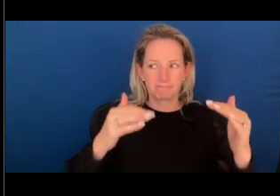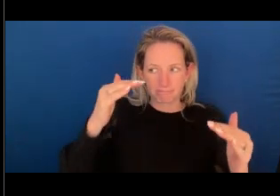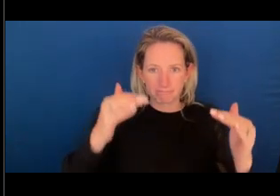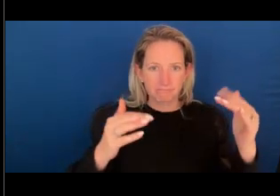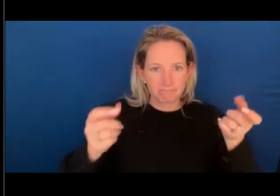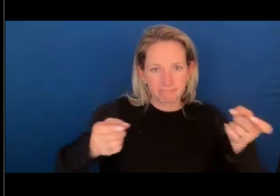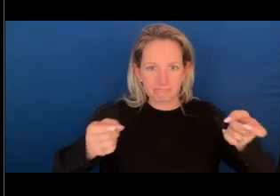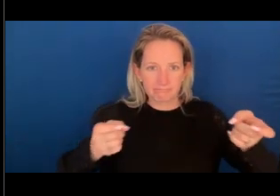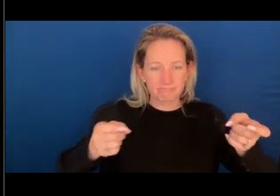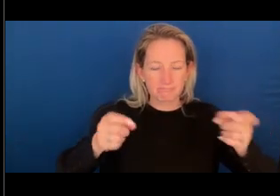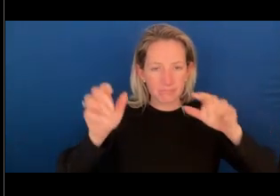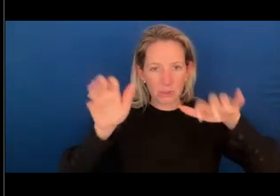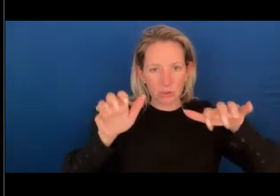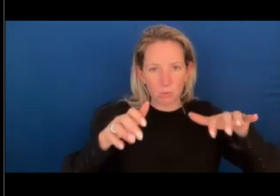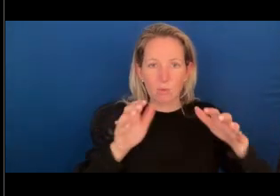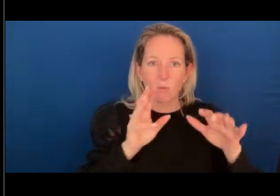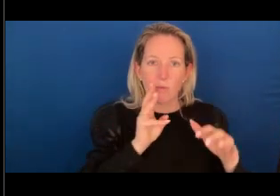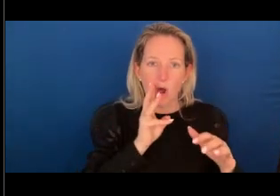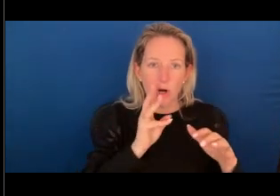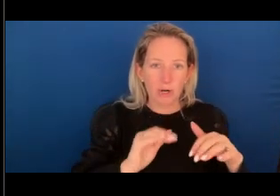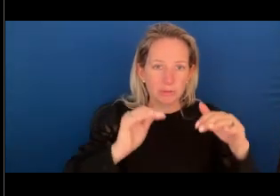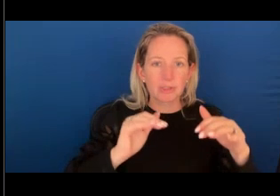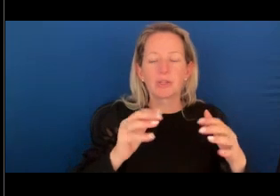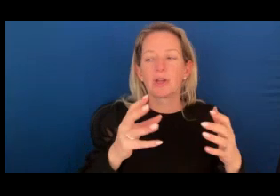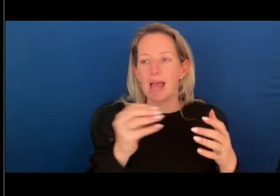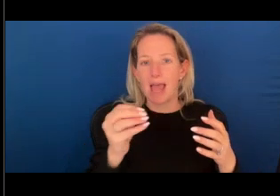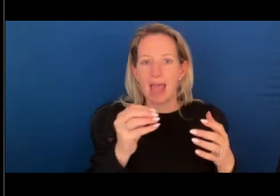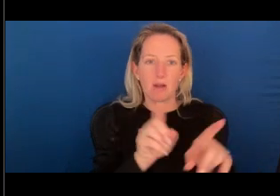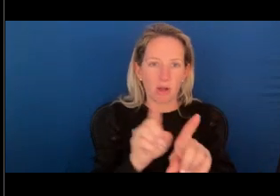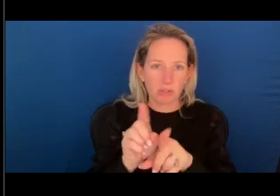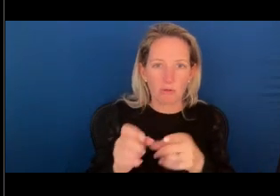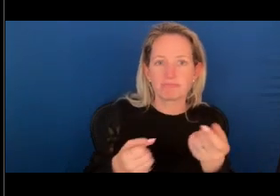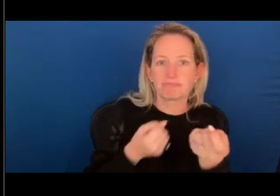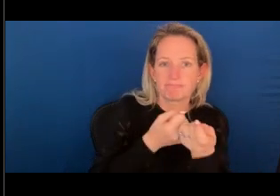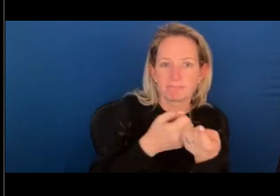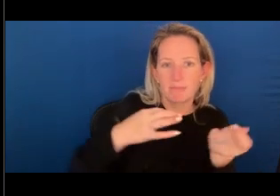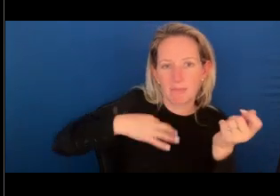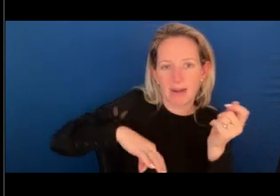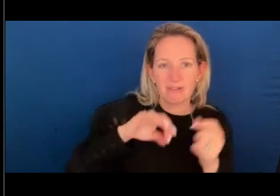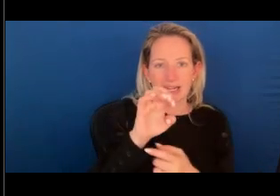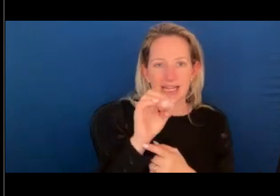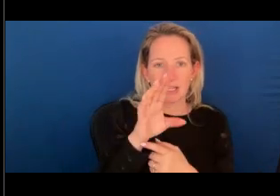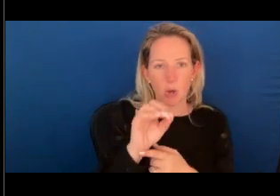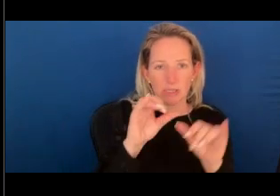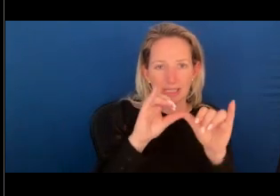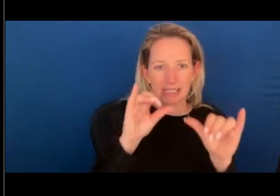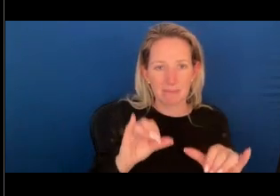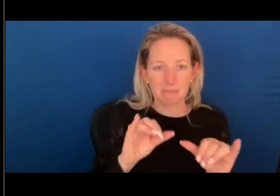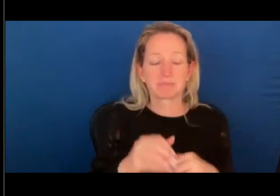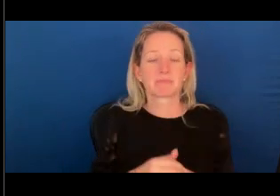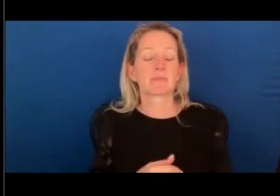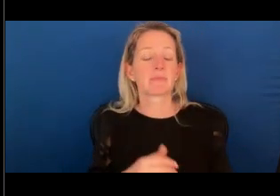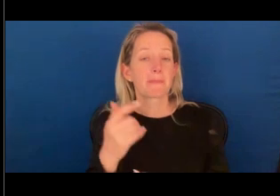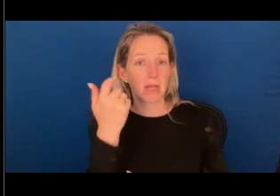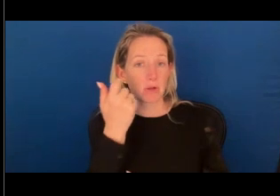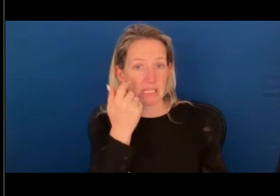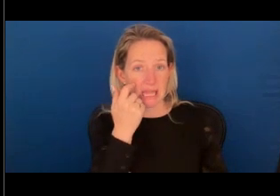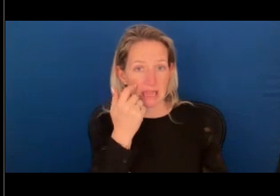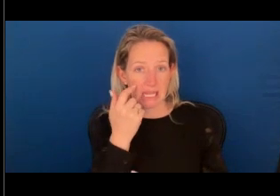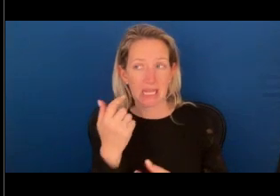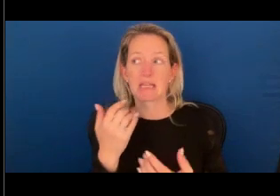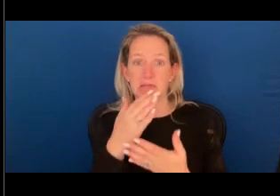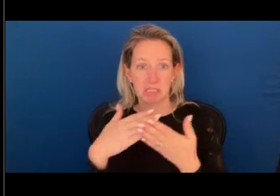and quality issues while providing a wide range of ecosystem benefits. Recently, there have been some studies for the